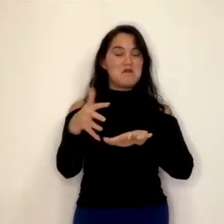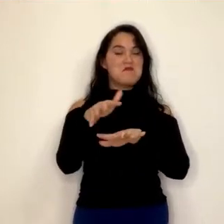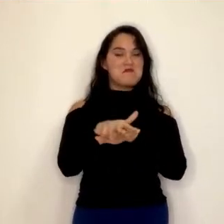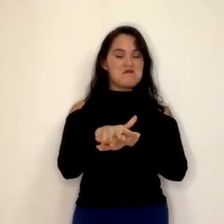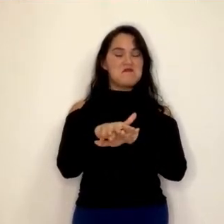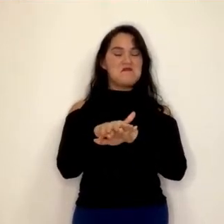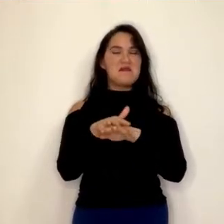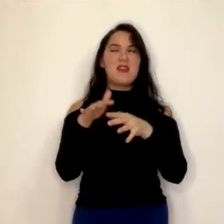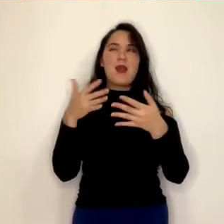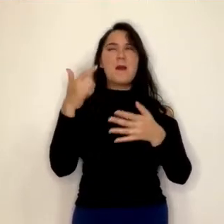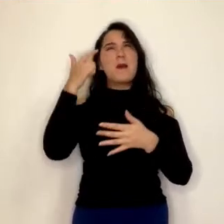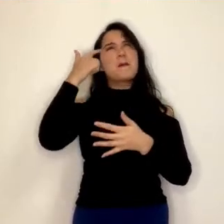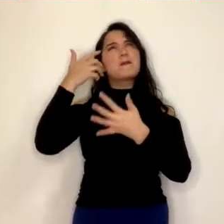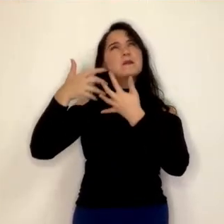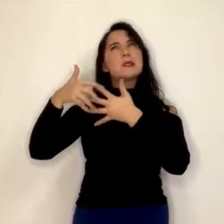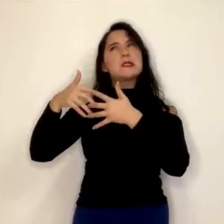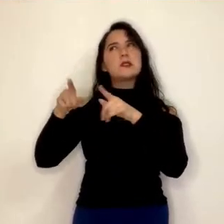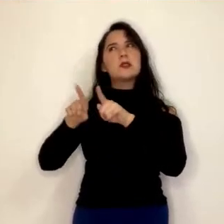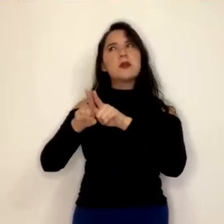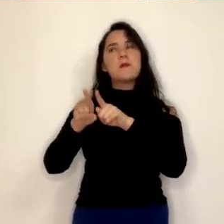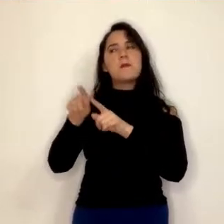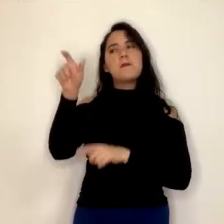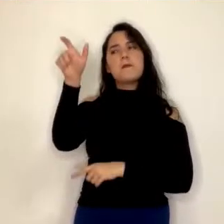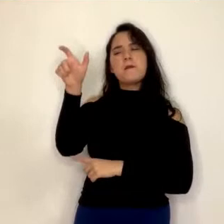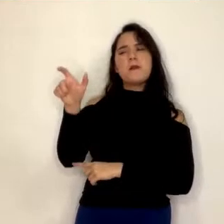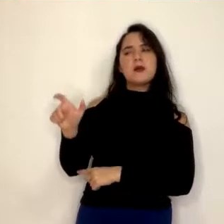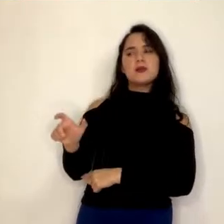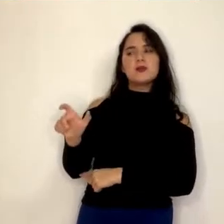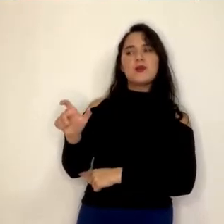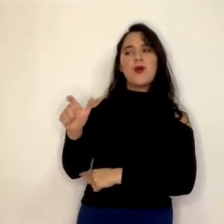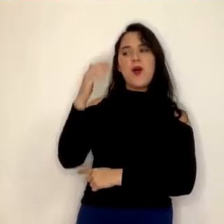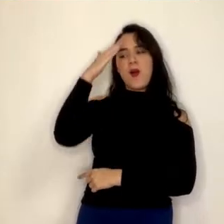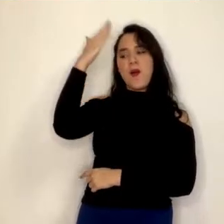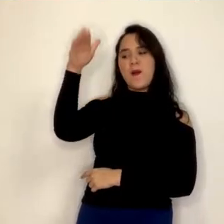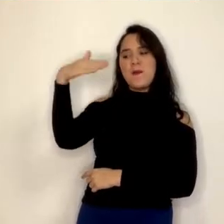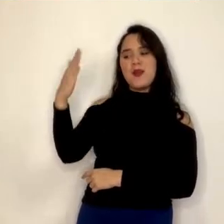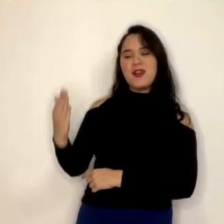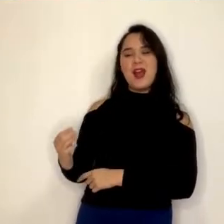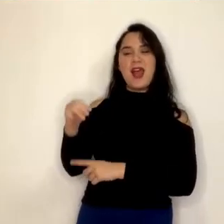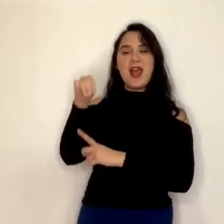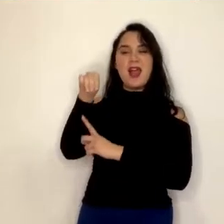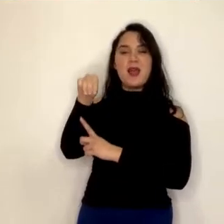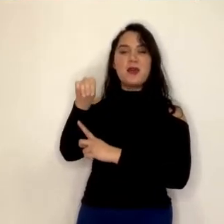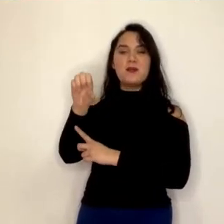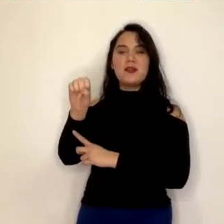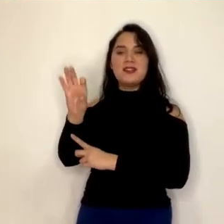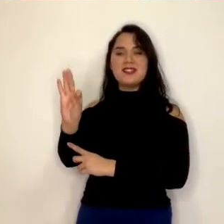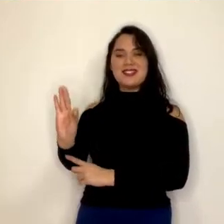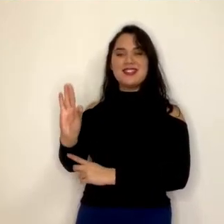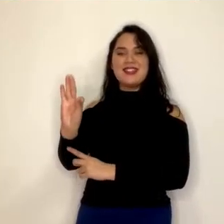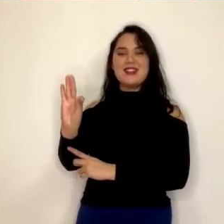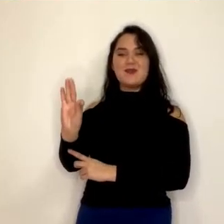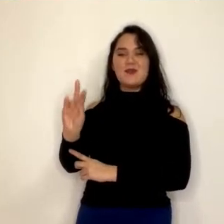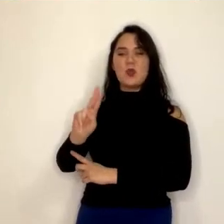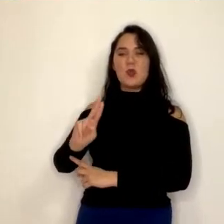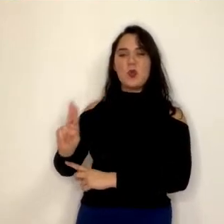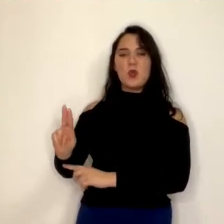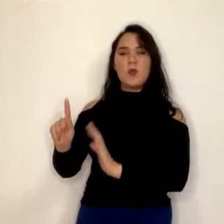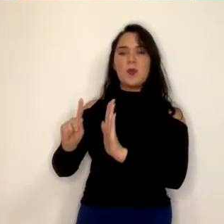context of inclusion and meritocracy and thinking about the subjects that are now